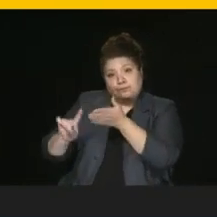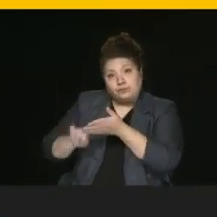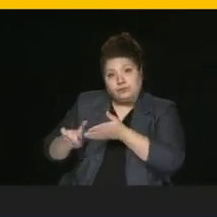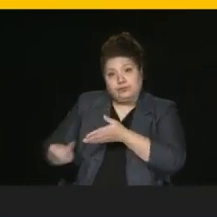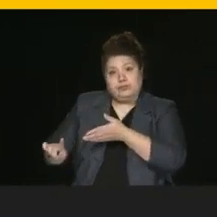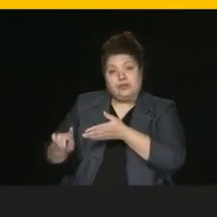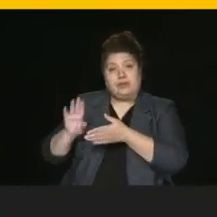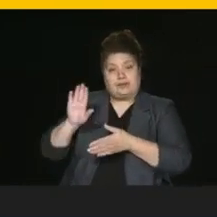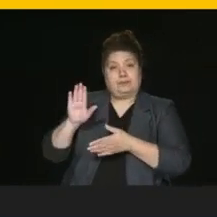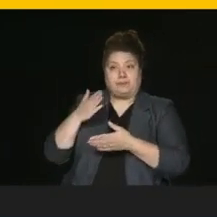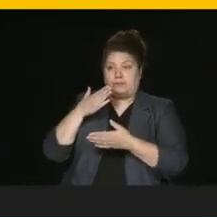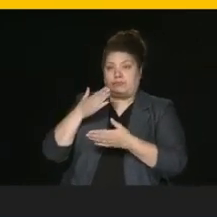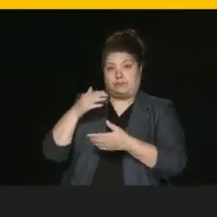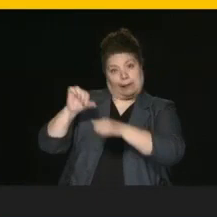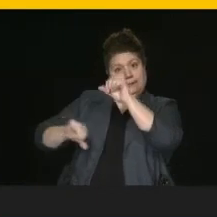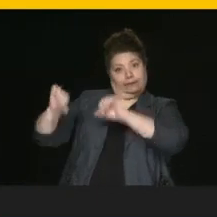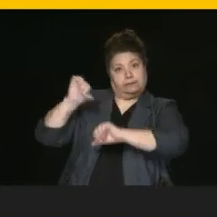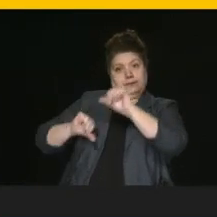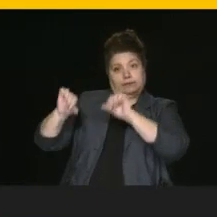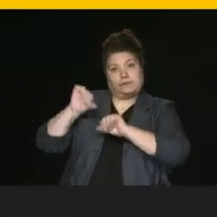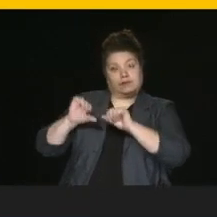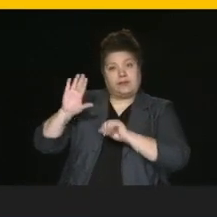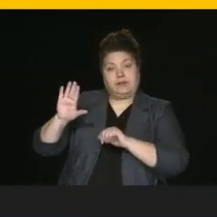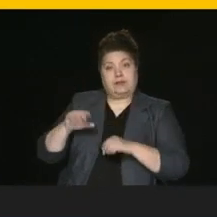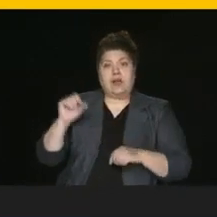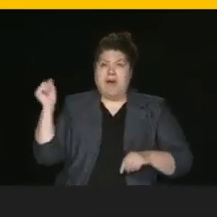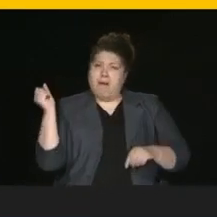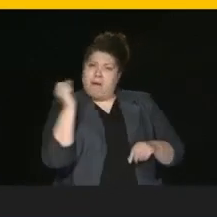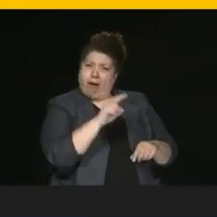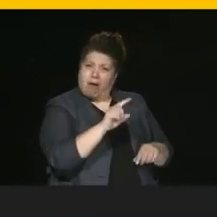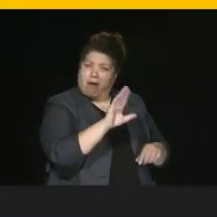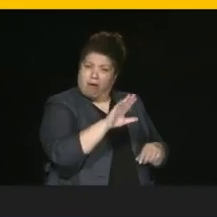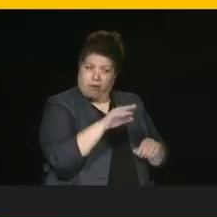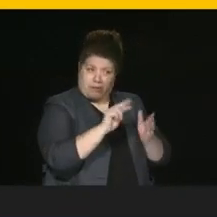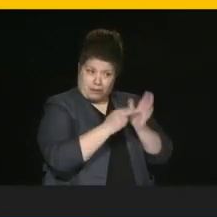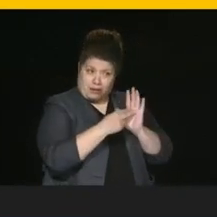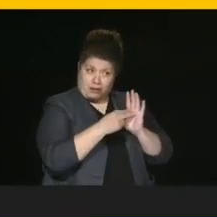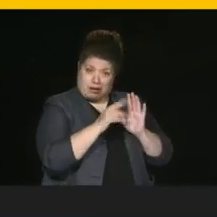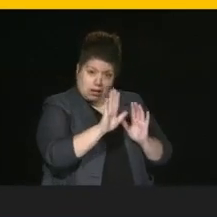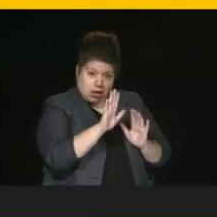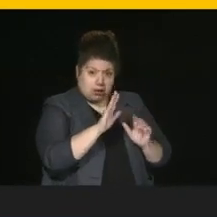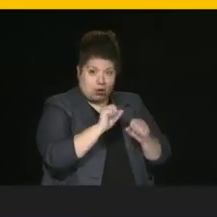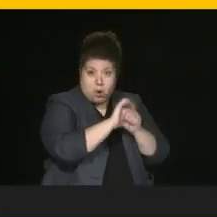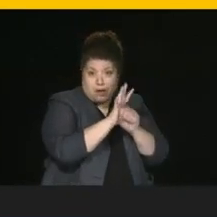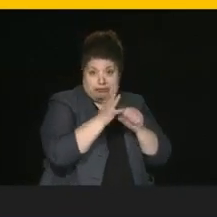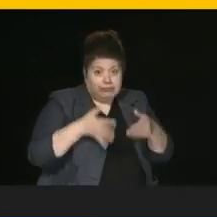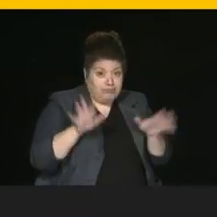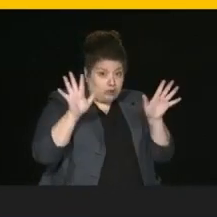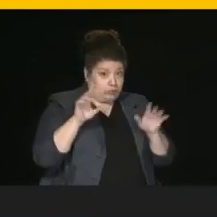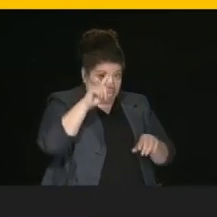The journalist, then you're talking about the end of the summer then? Go ahead.